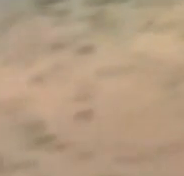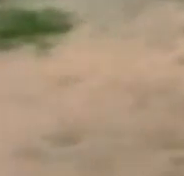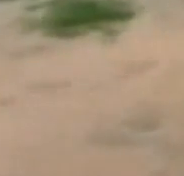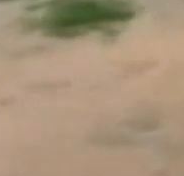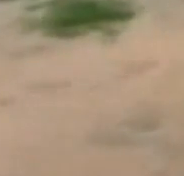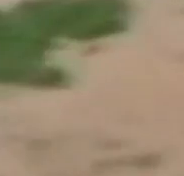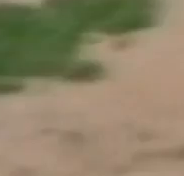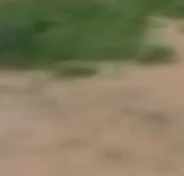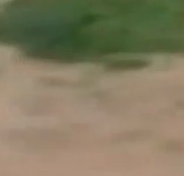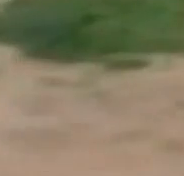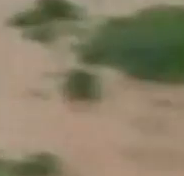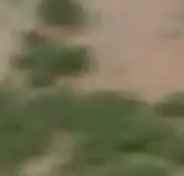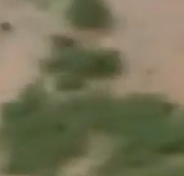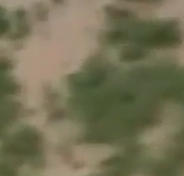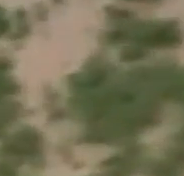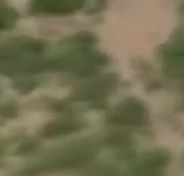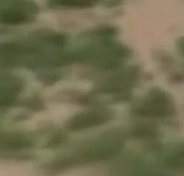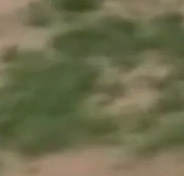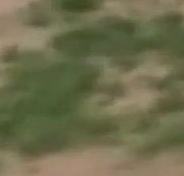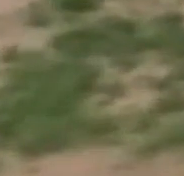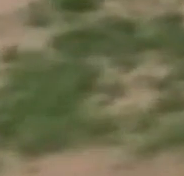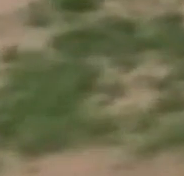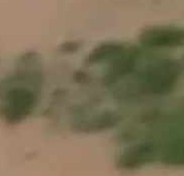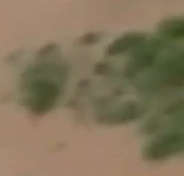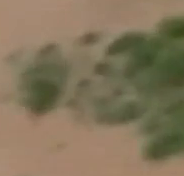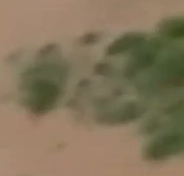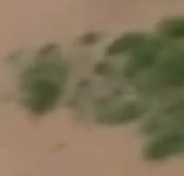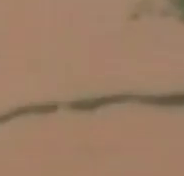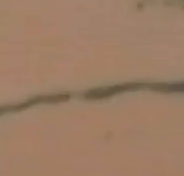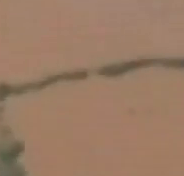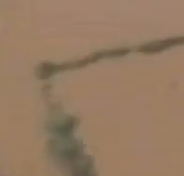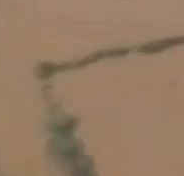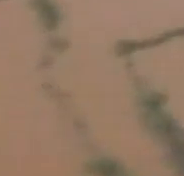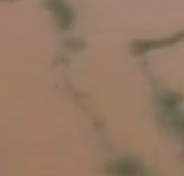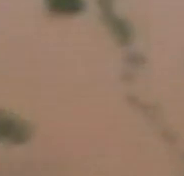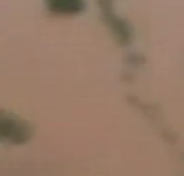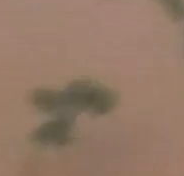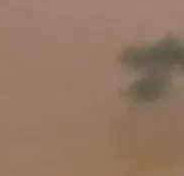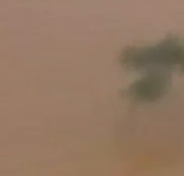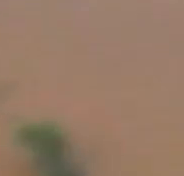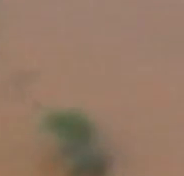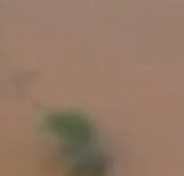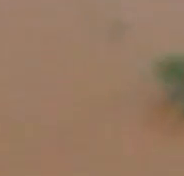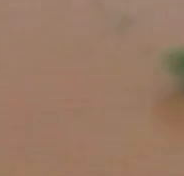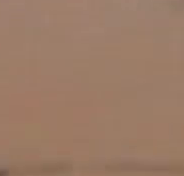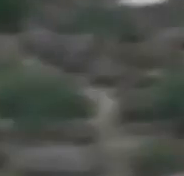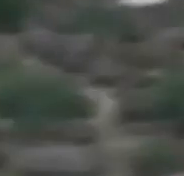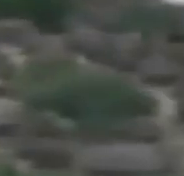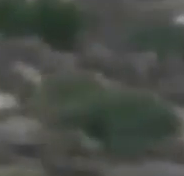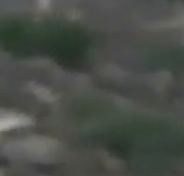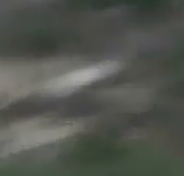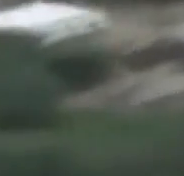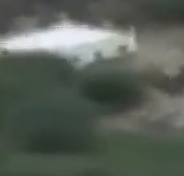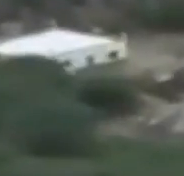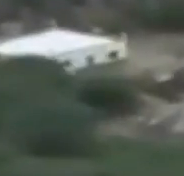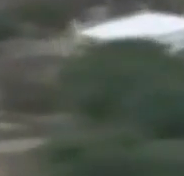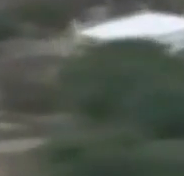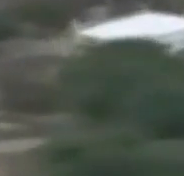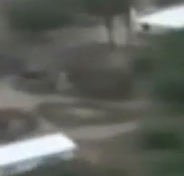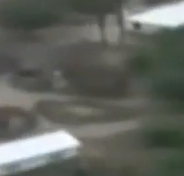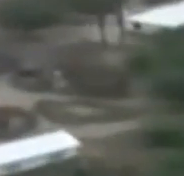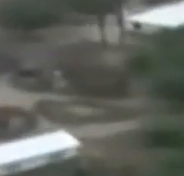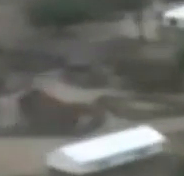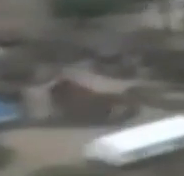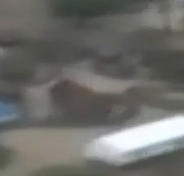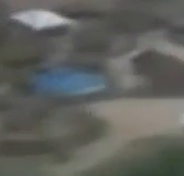In Tana River, hundreds of homes have been marooned by the floods and after Tana River broke its